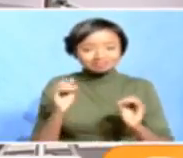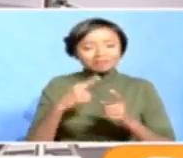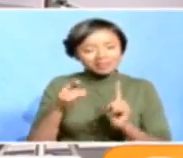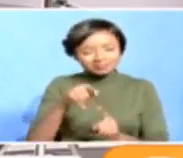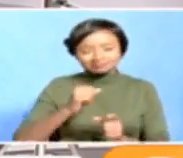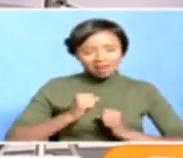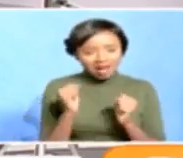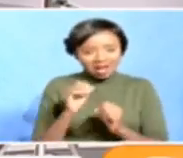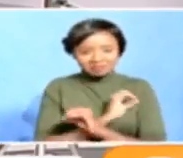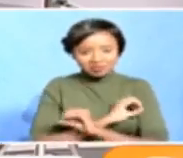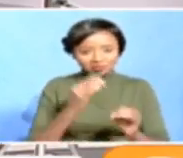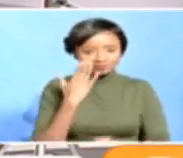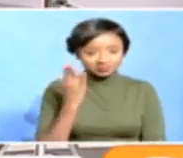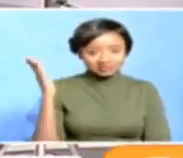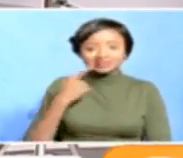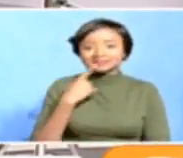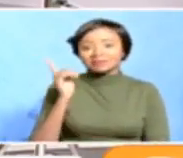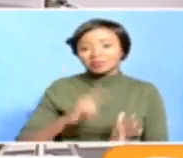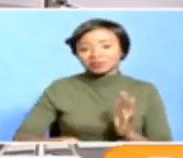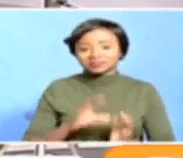with that meeting that happened. Here's what he said.